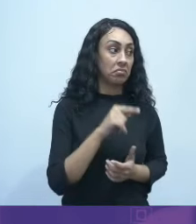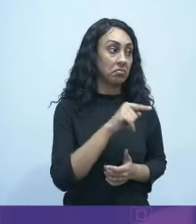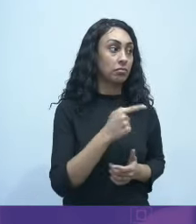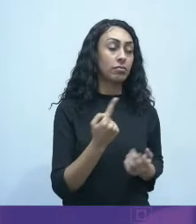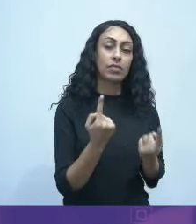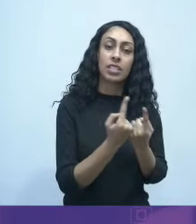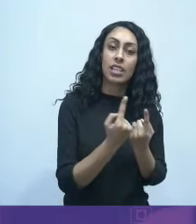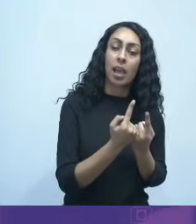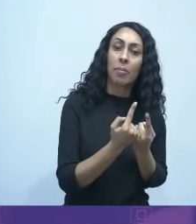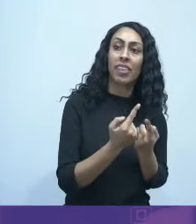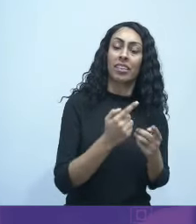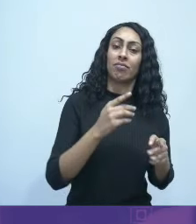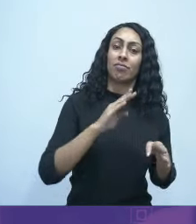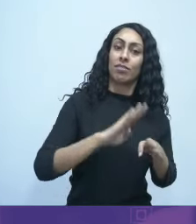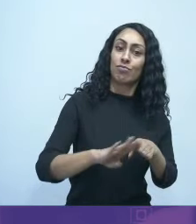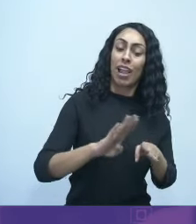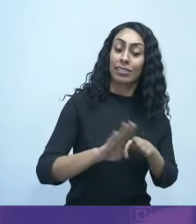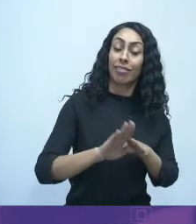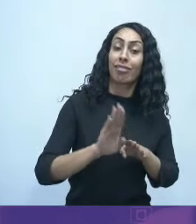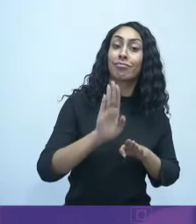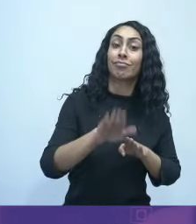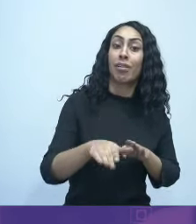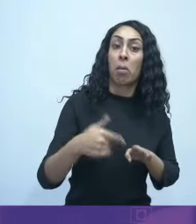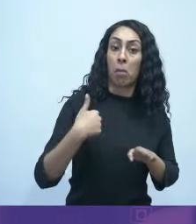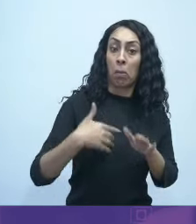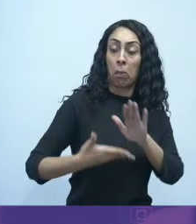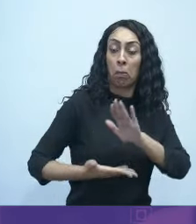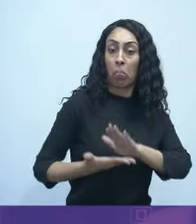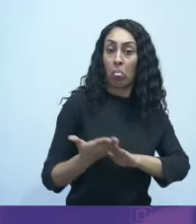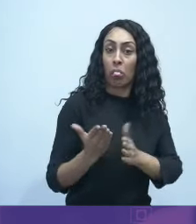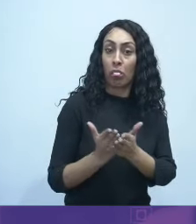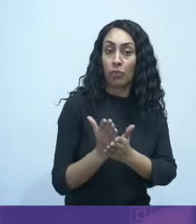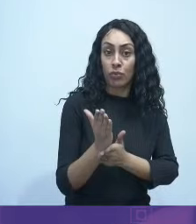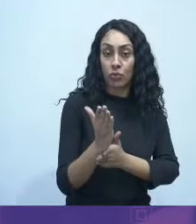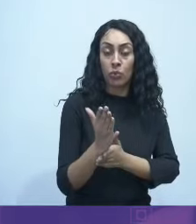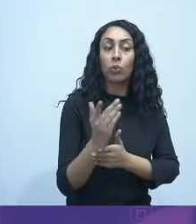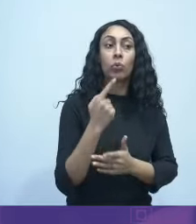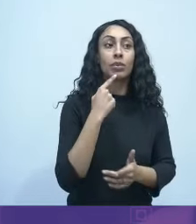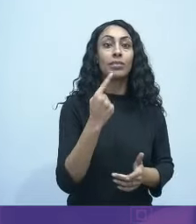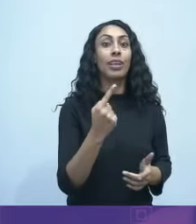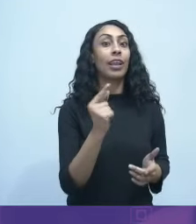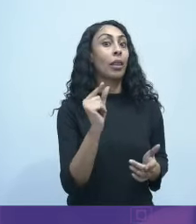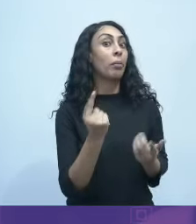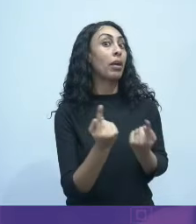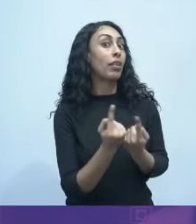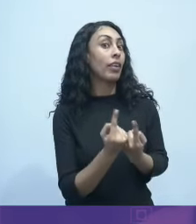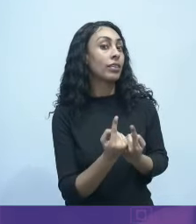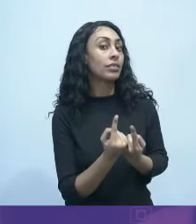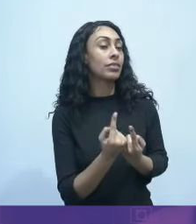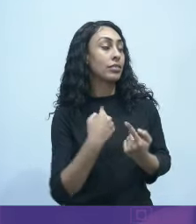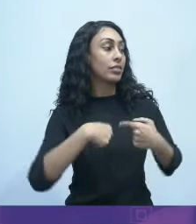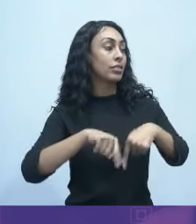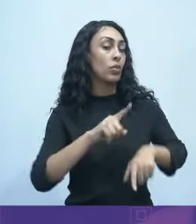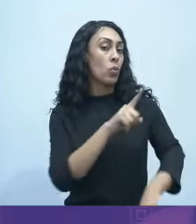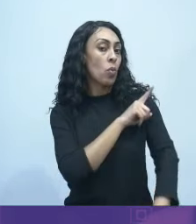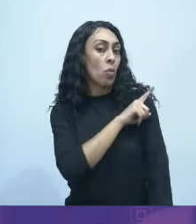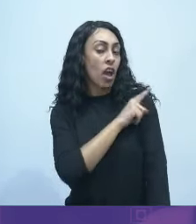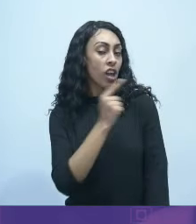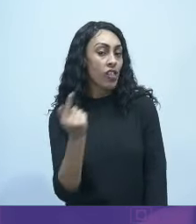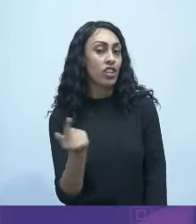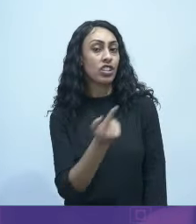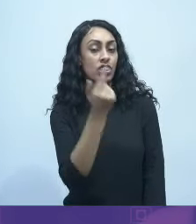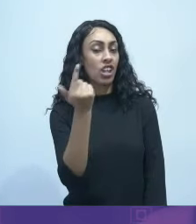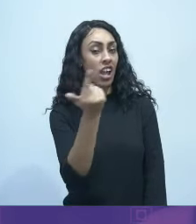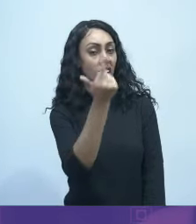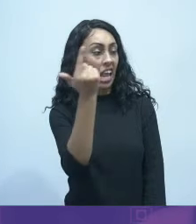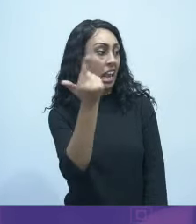something about the practical steps that we've taken and the impact that that's had. But first of all, just to say a bit about why we're on this journey. We're partway through this